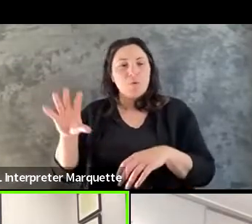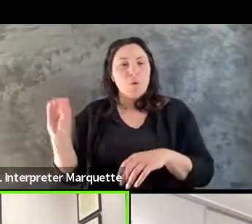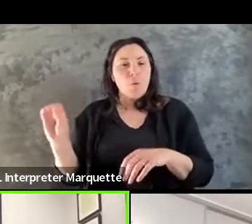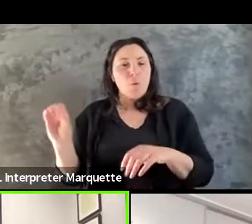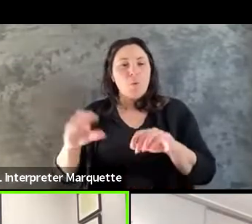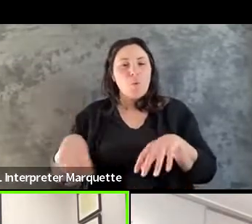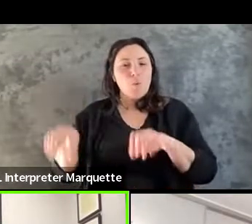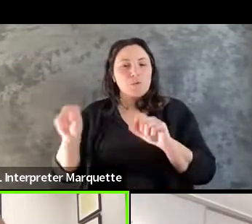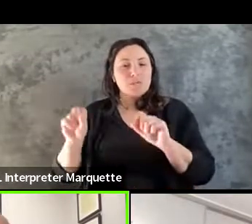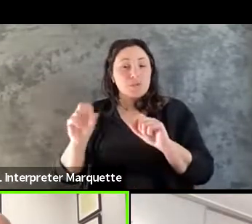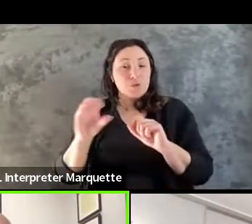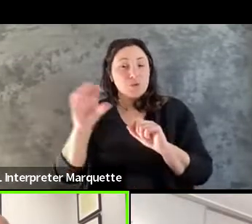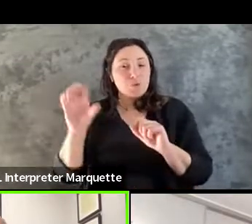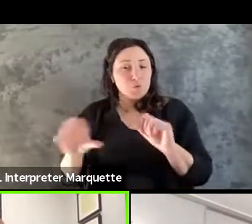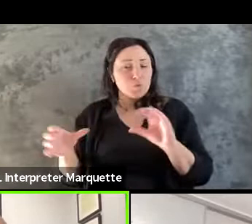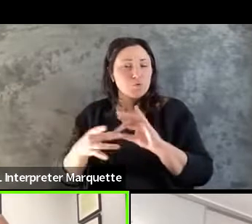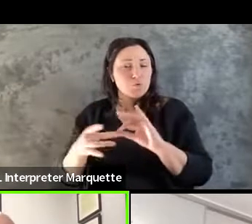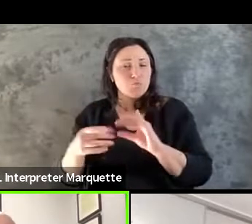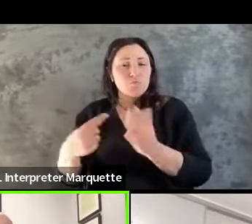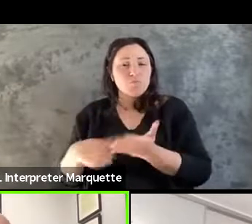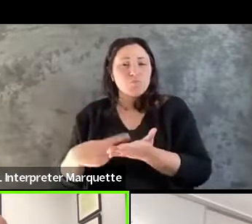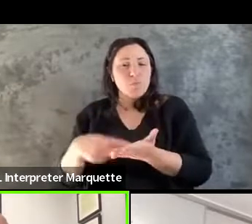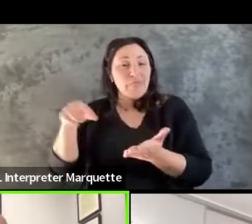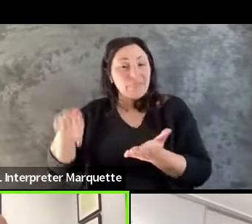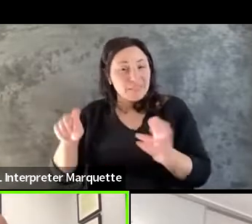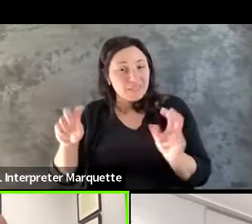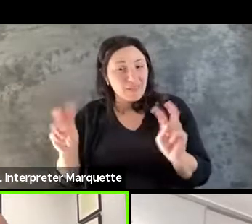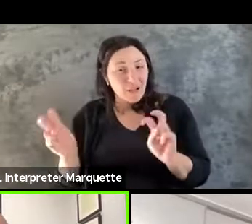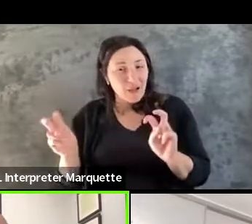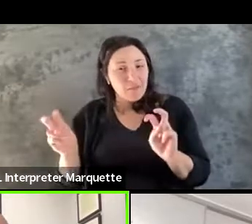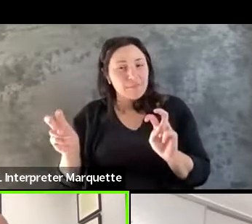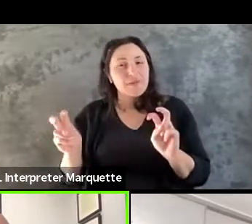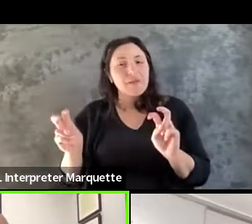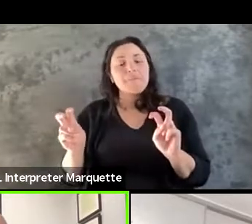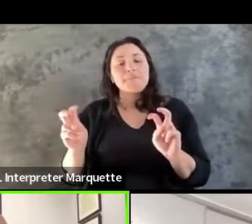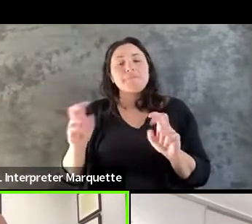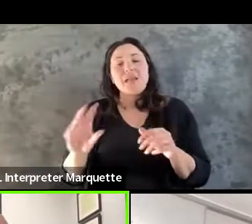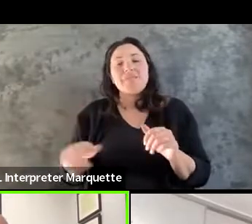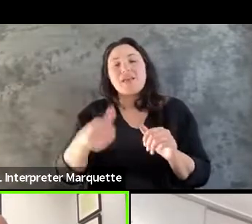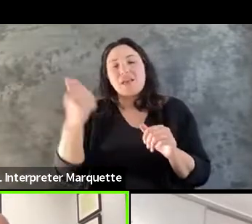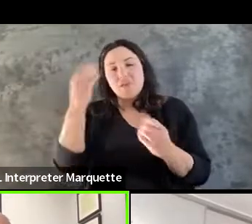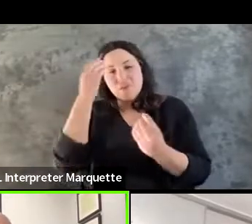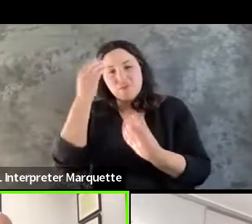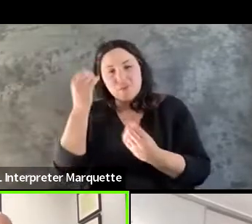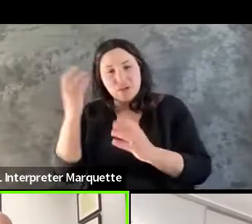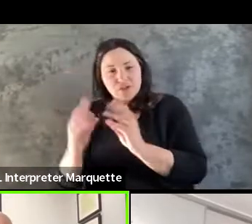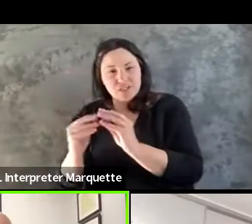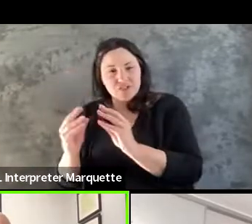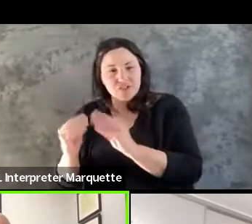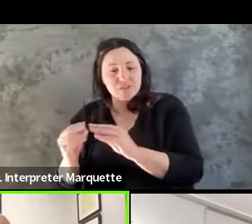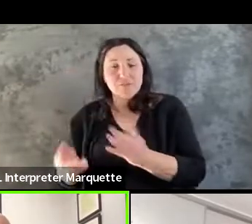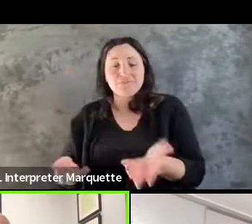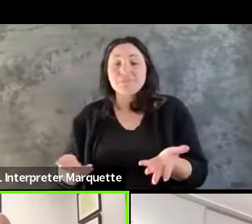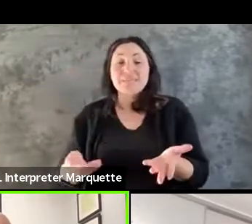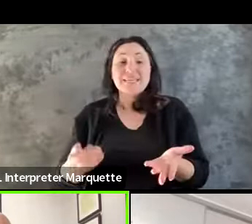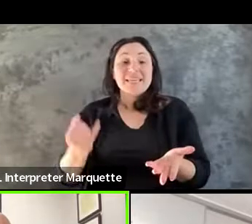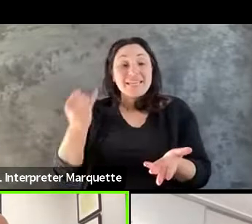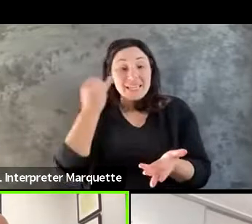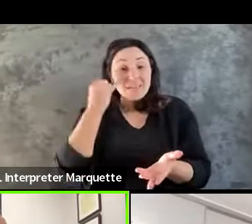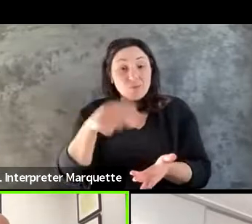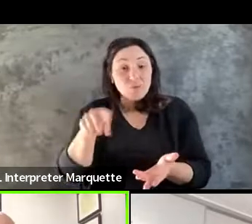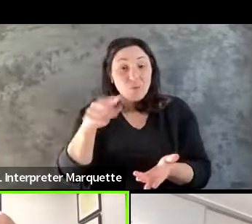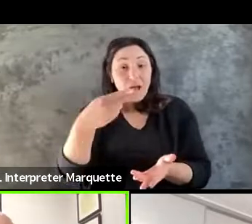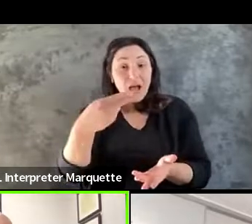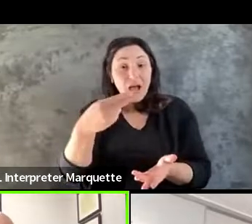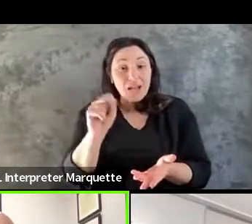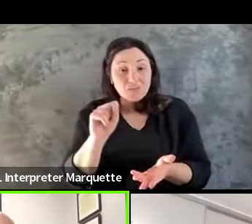and talked about this, and I think there's been some additional information sessions. Some of this is only relevant really if you are